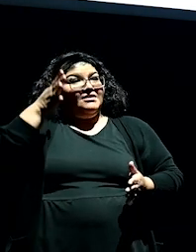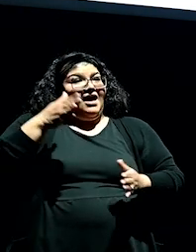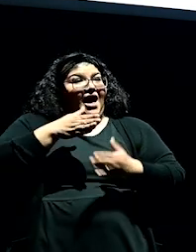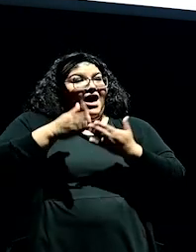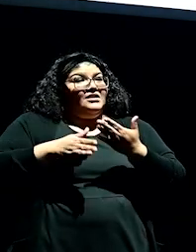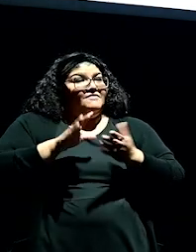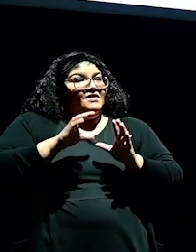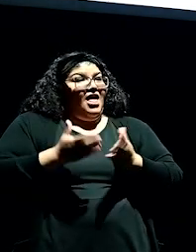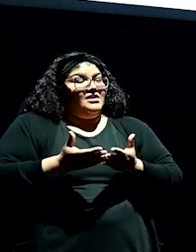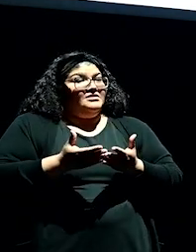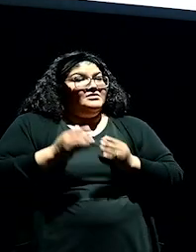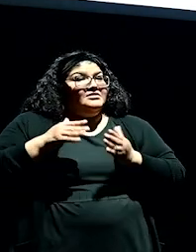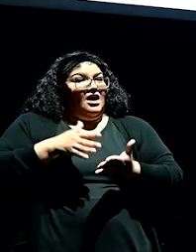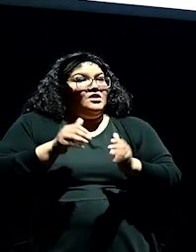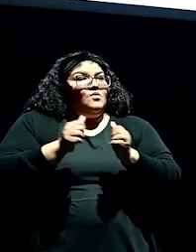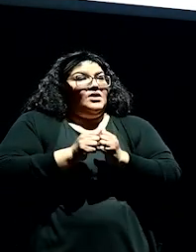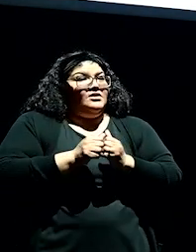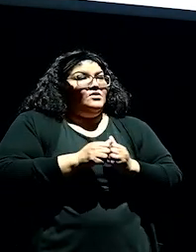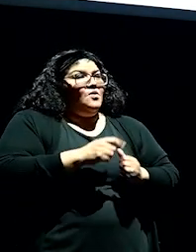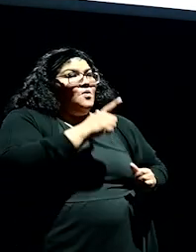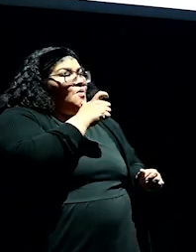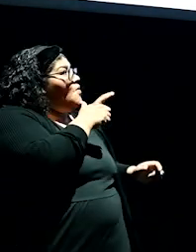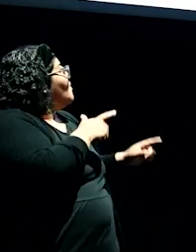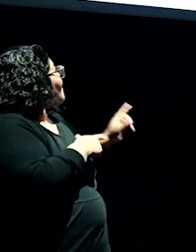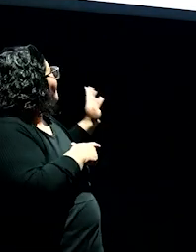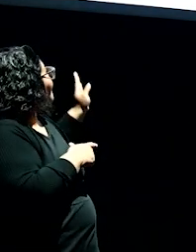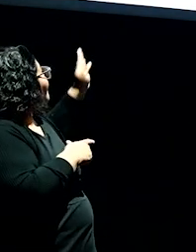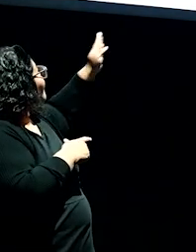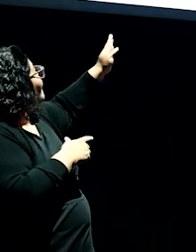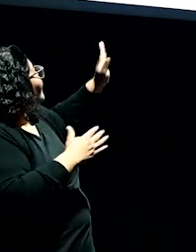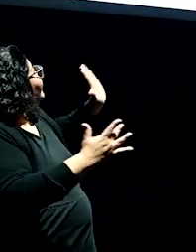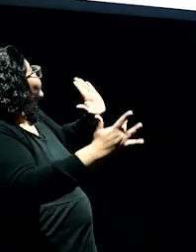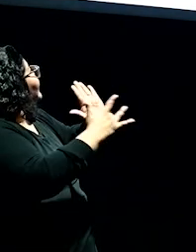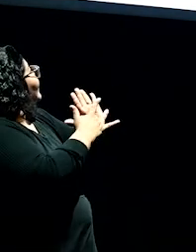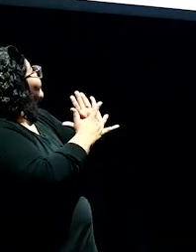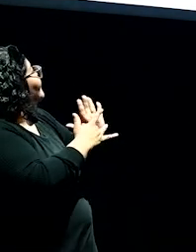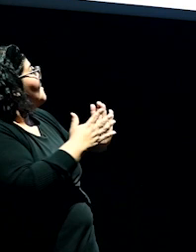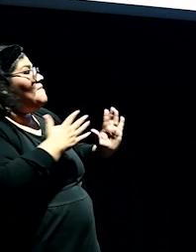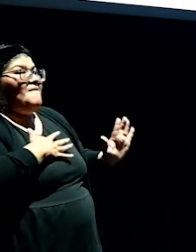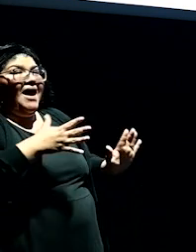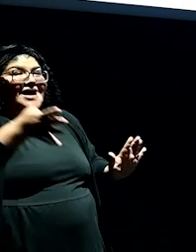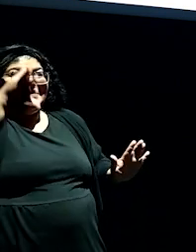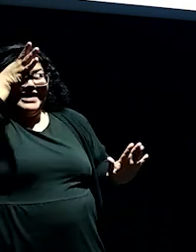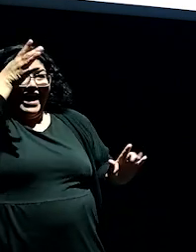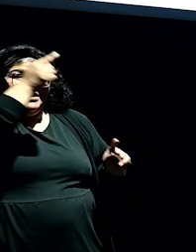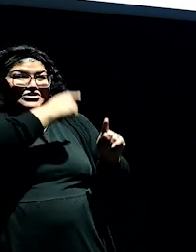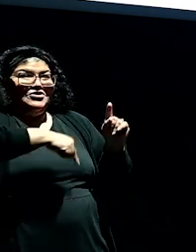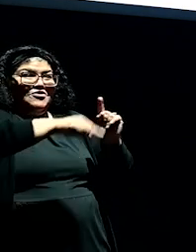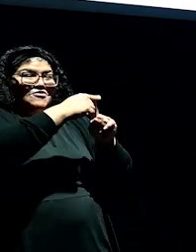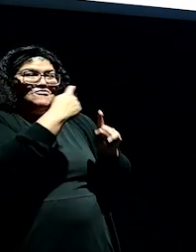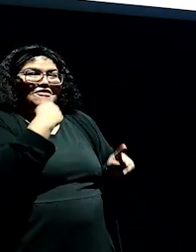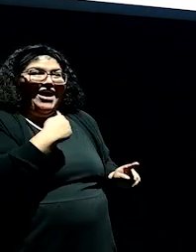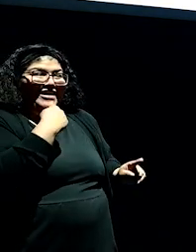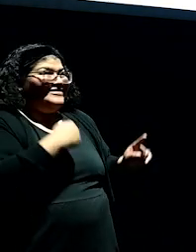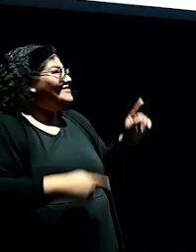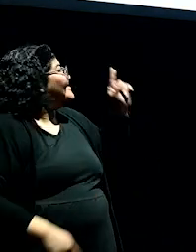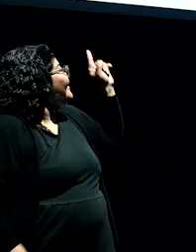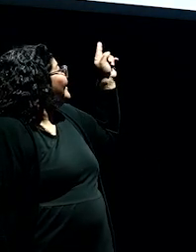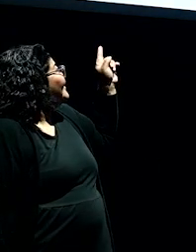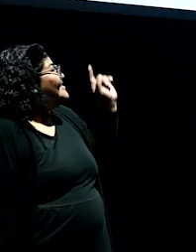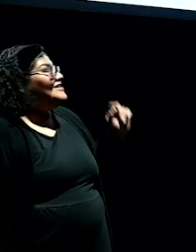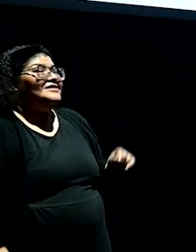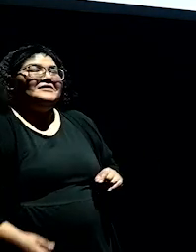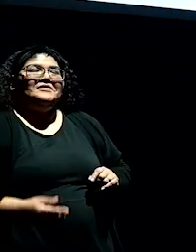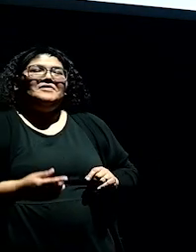this man in the center is Norman Rockwell, and my dad's circled there. And so this is a